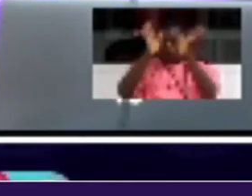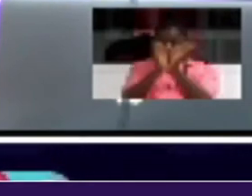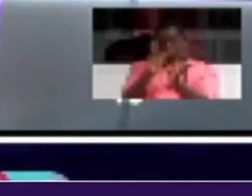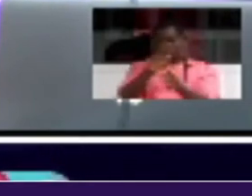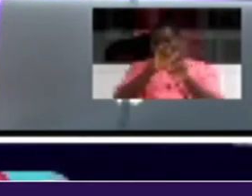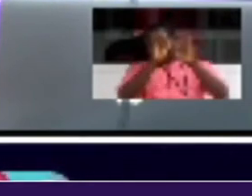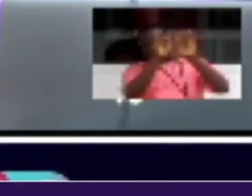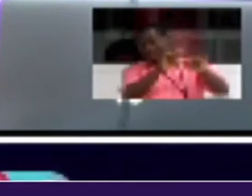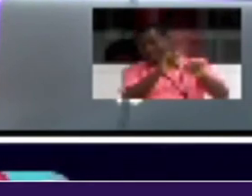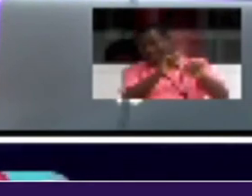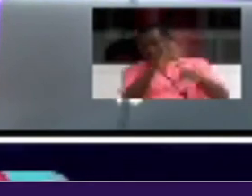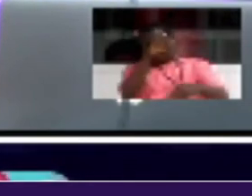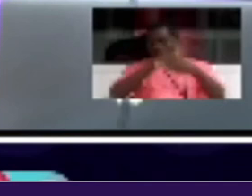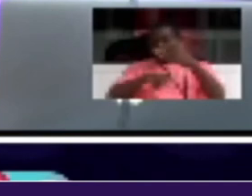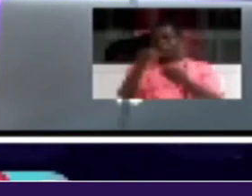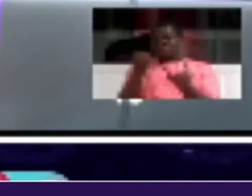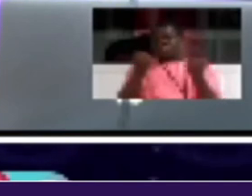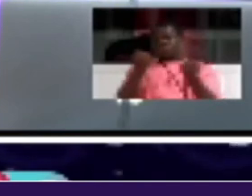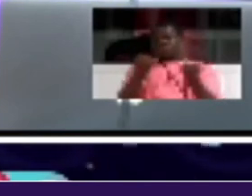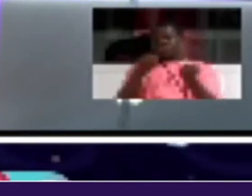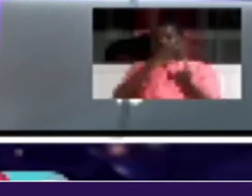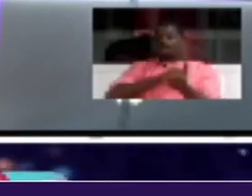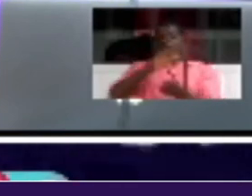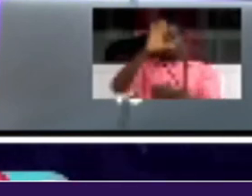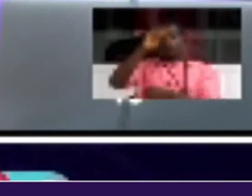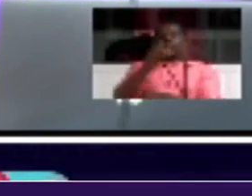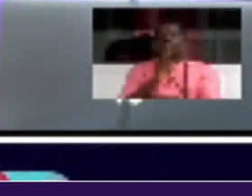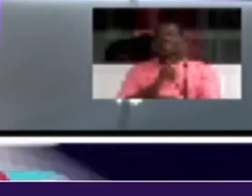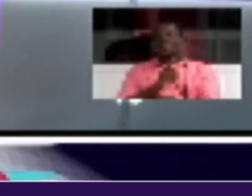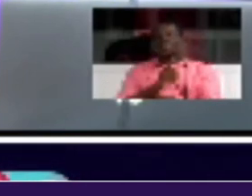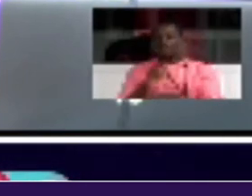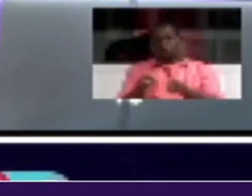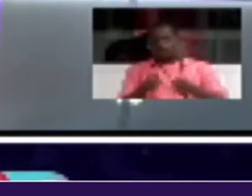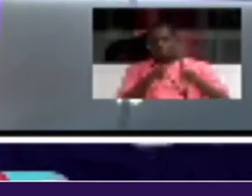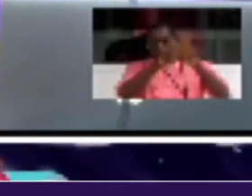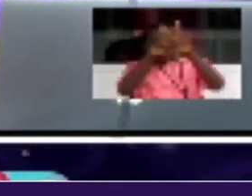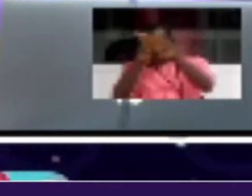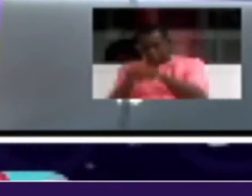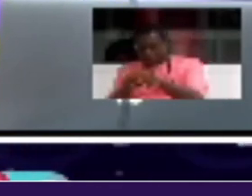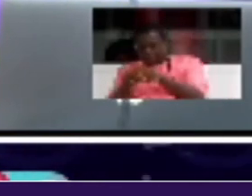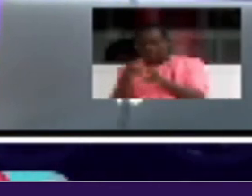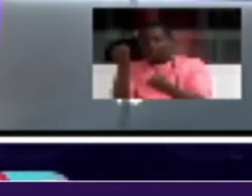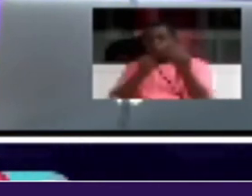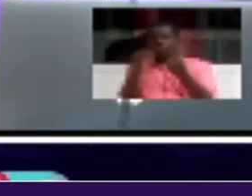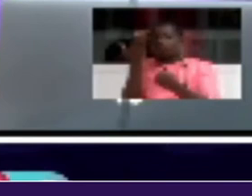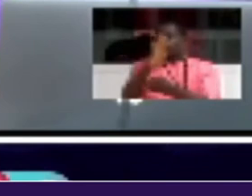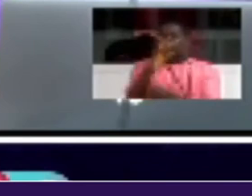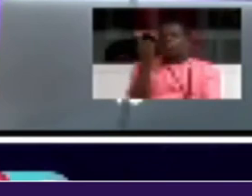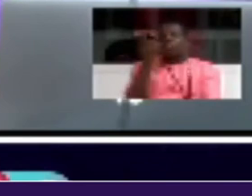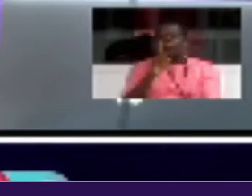And what? And do what? What the vehicle where it is. to watch it from what?